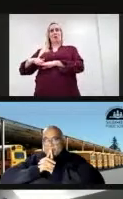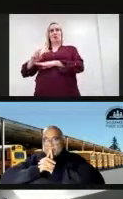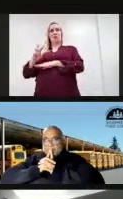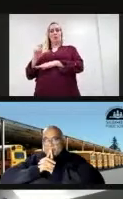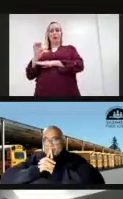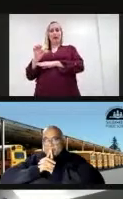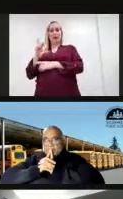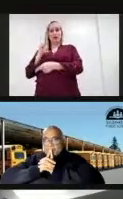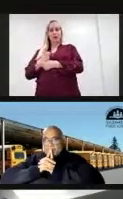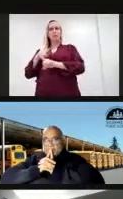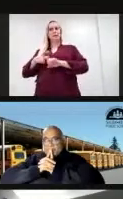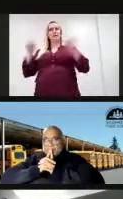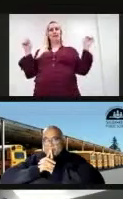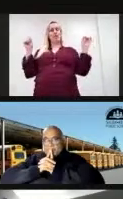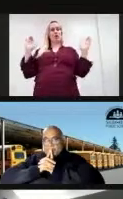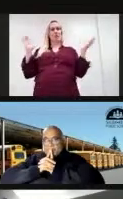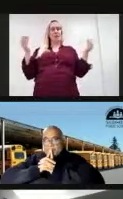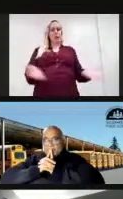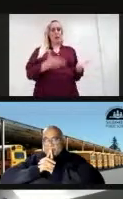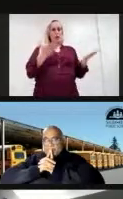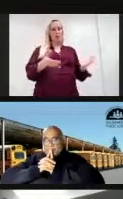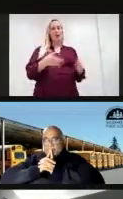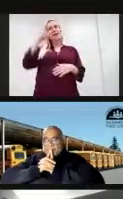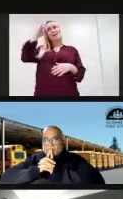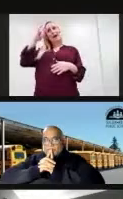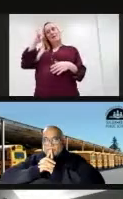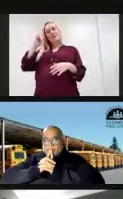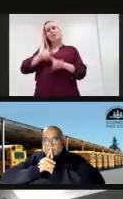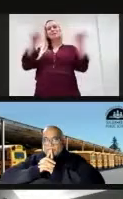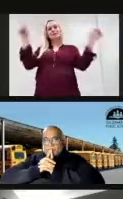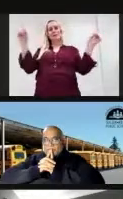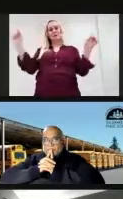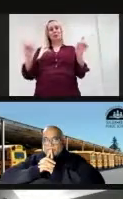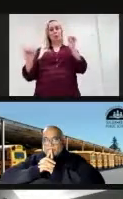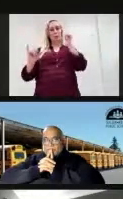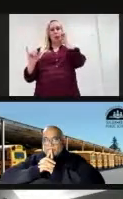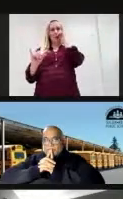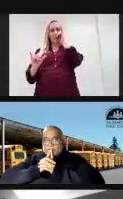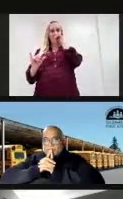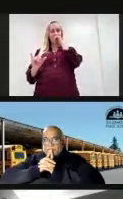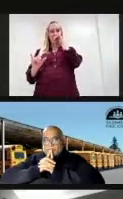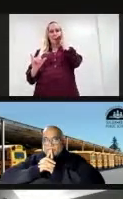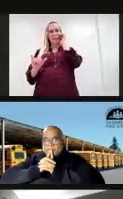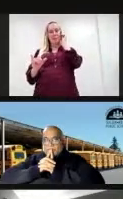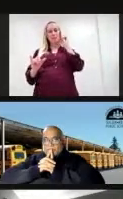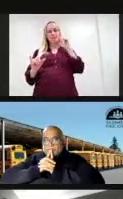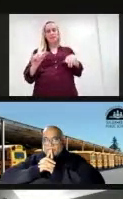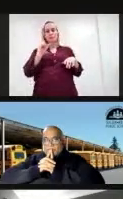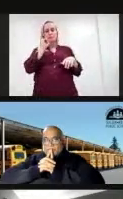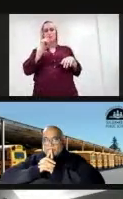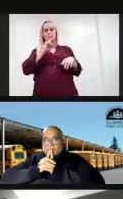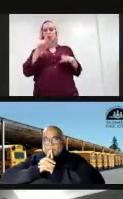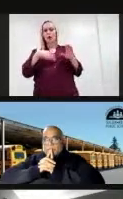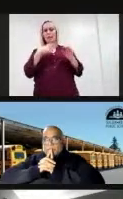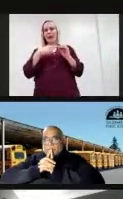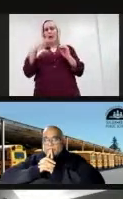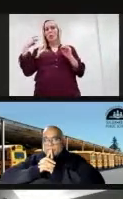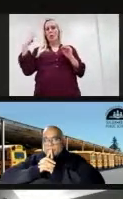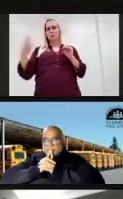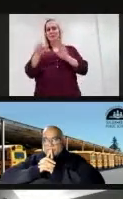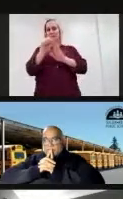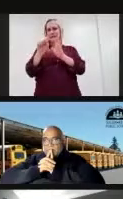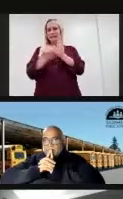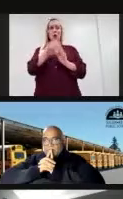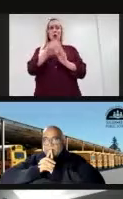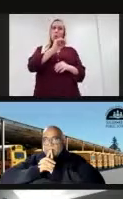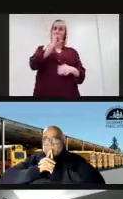different. And even California, I think, is a lot different. I'm not sure about Washington State. Oregon's not